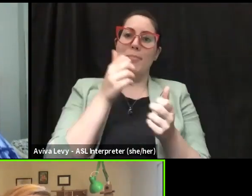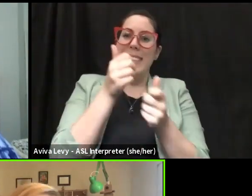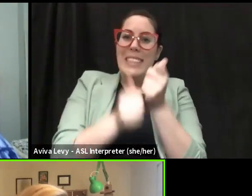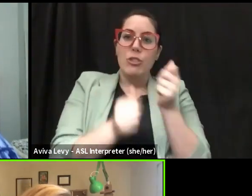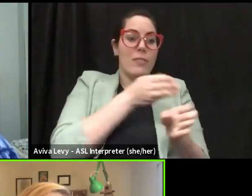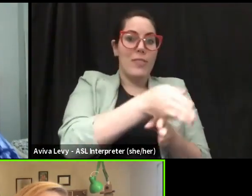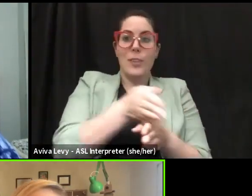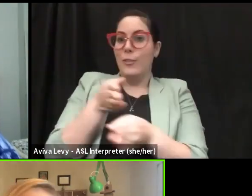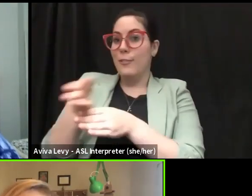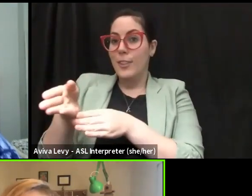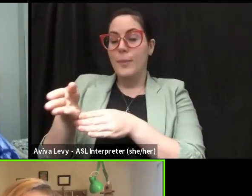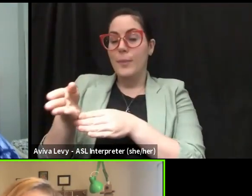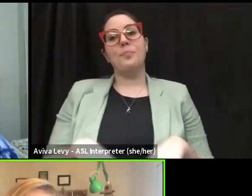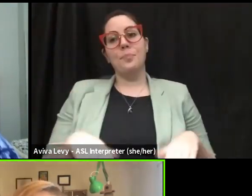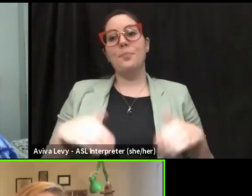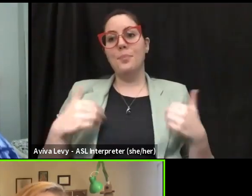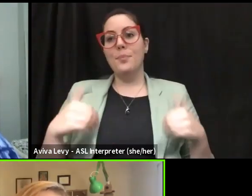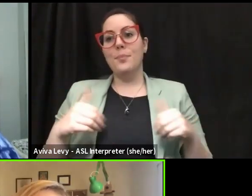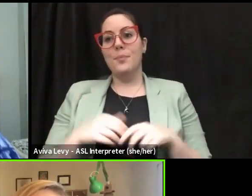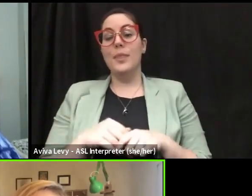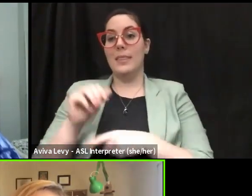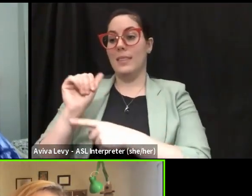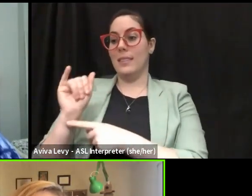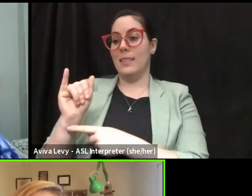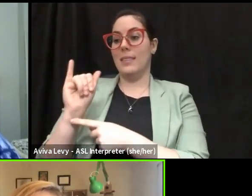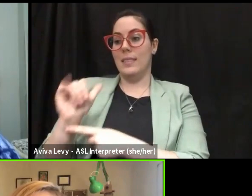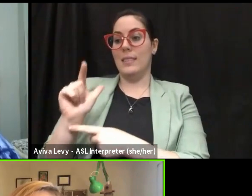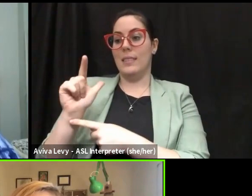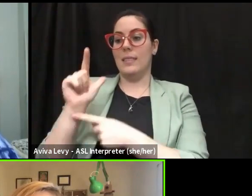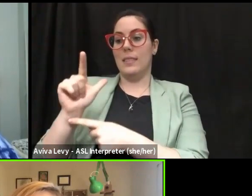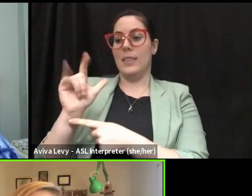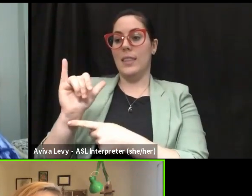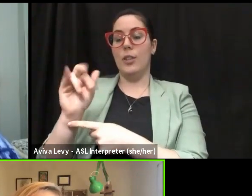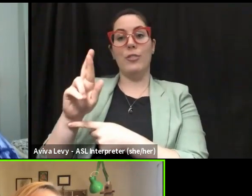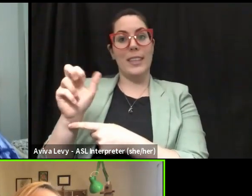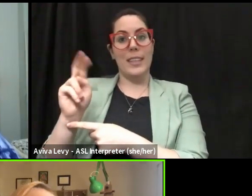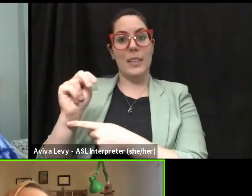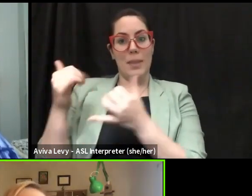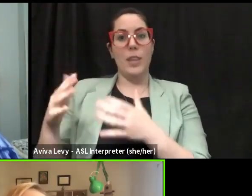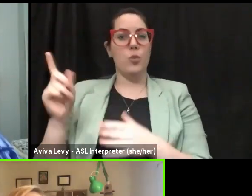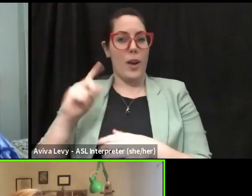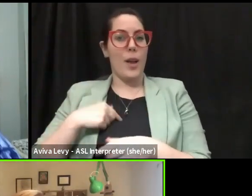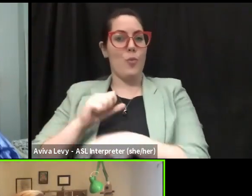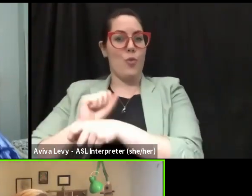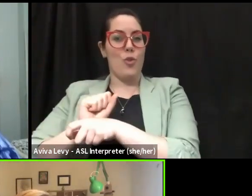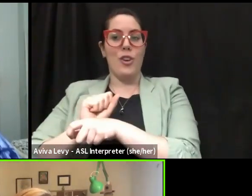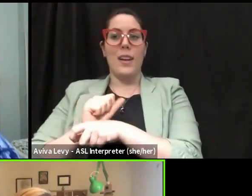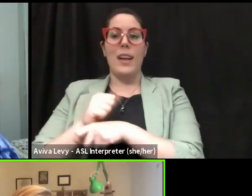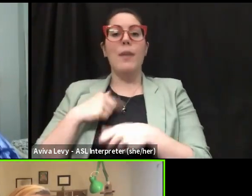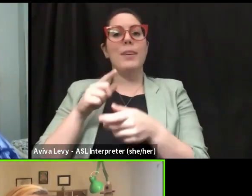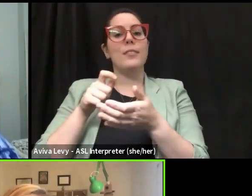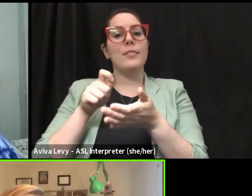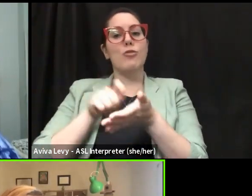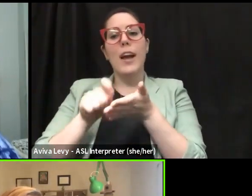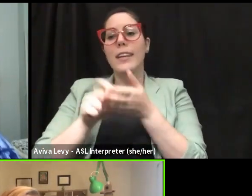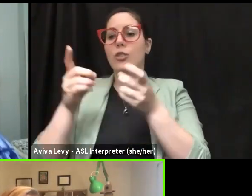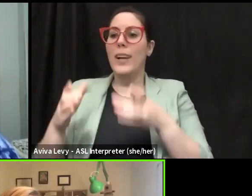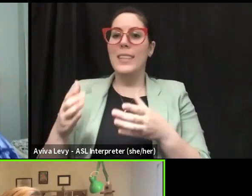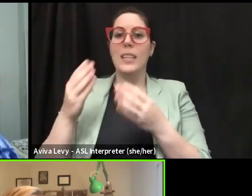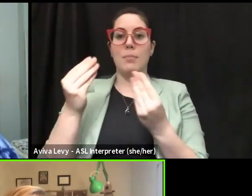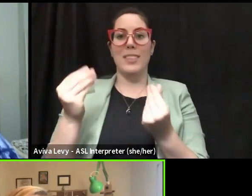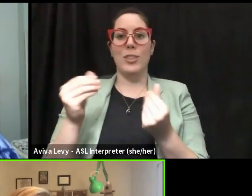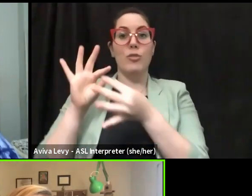been, especially with the Illyrian Players, my ensemble, I have been directing material that's focused on sexuality